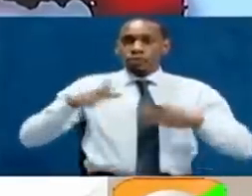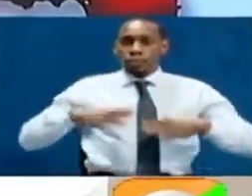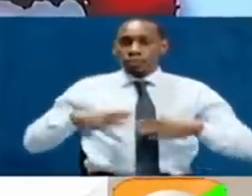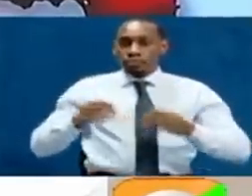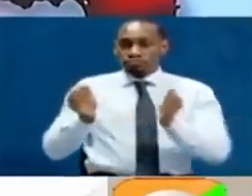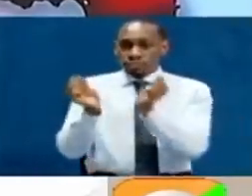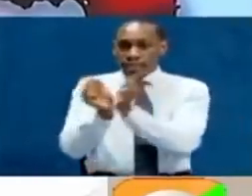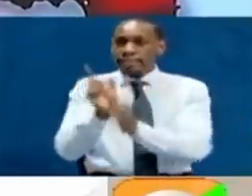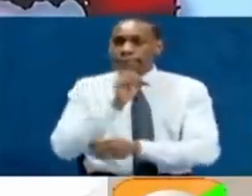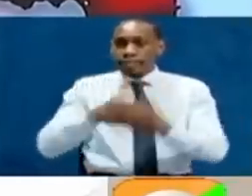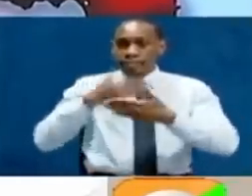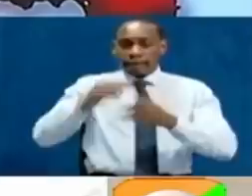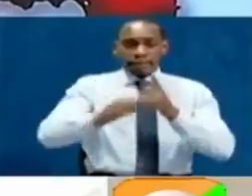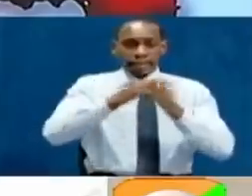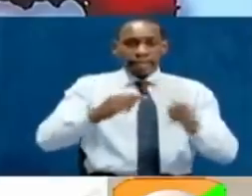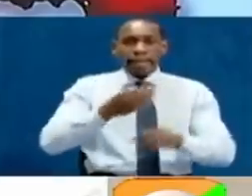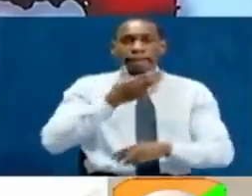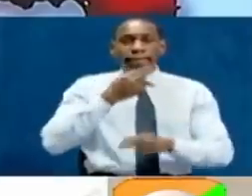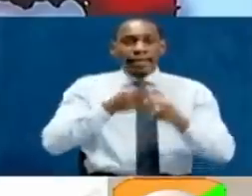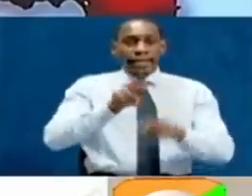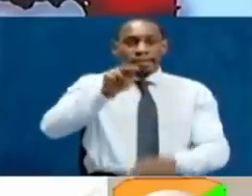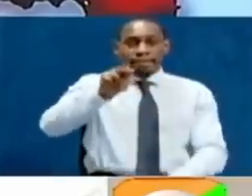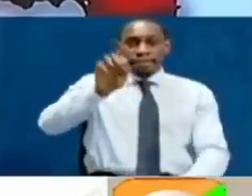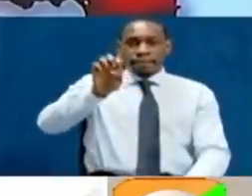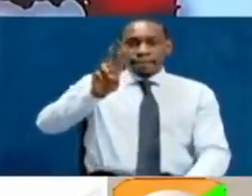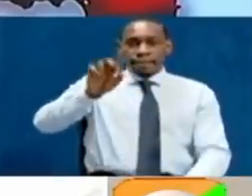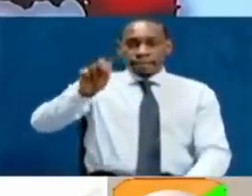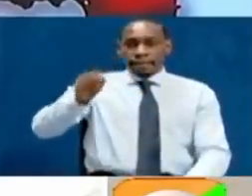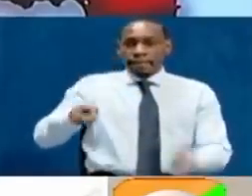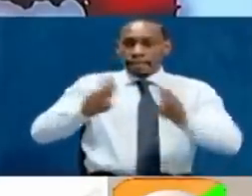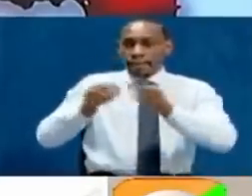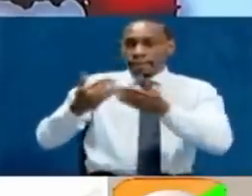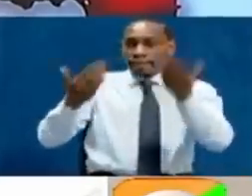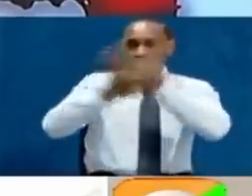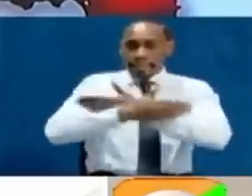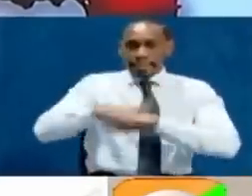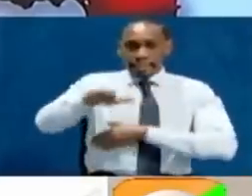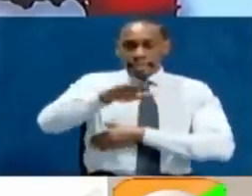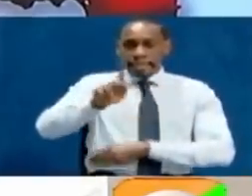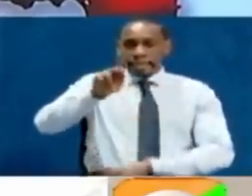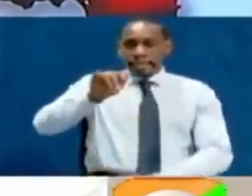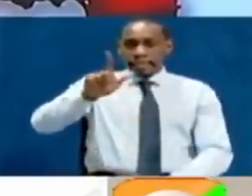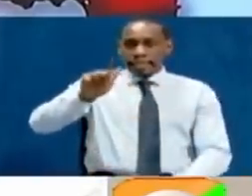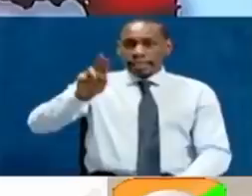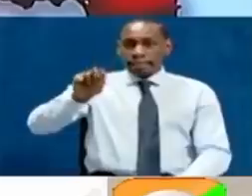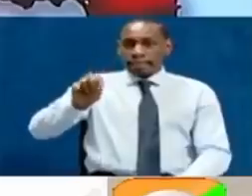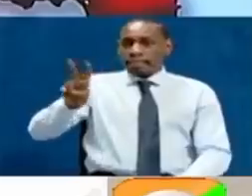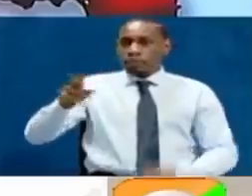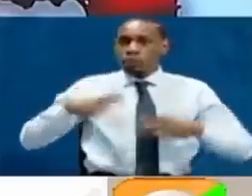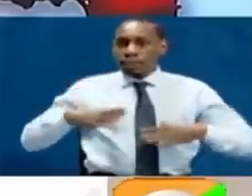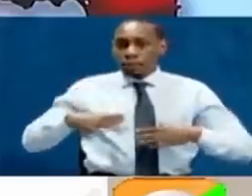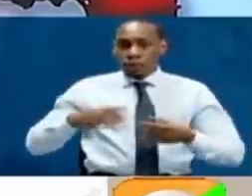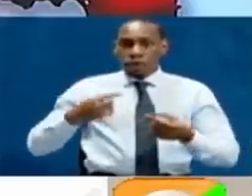police custody following the murder of Kevin Omwenga, which occurred last night at an apartment block in Kilimani. The two, who have